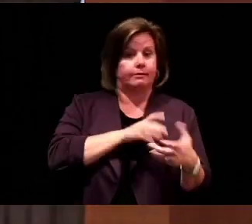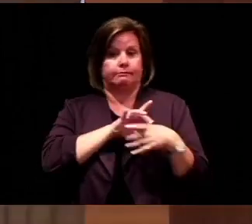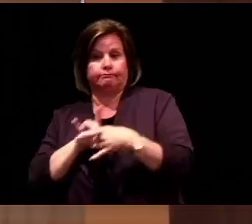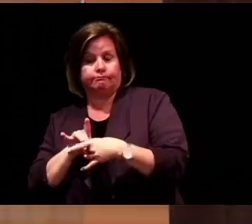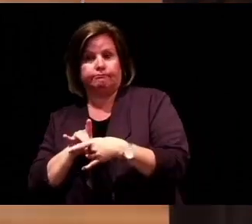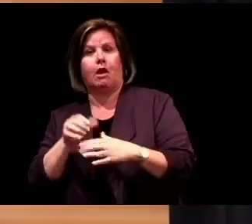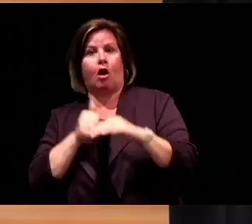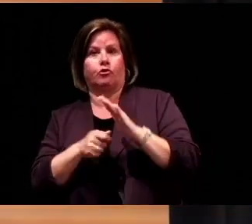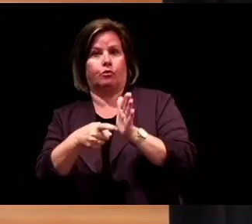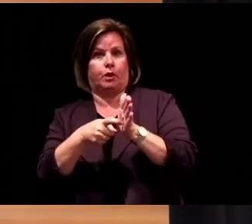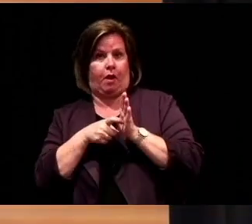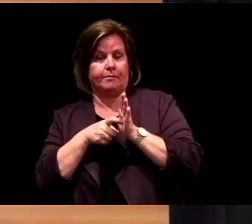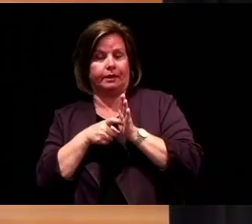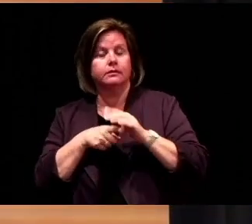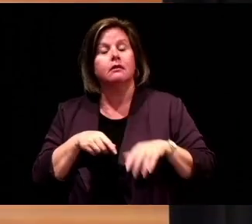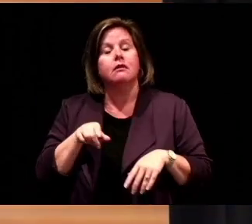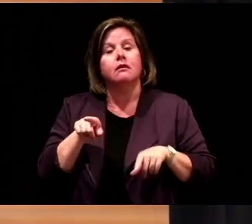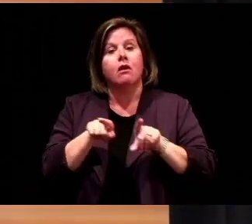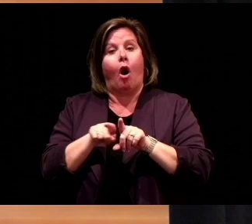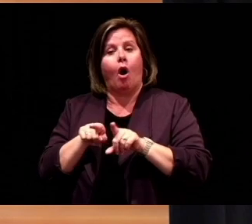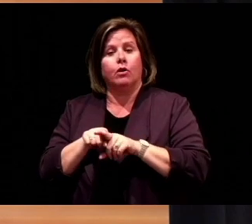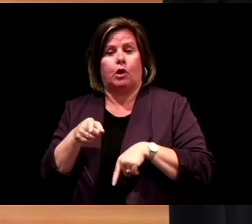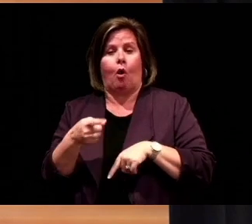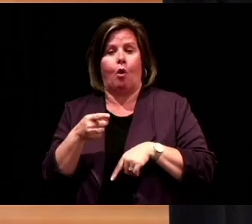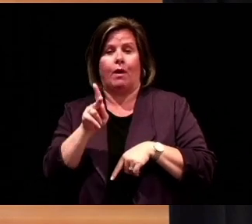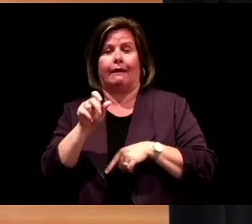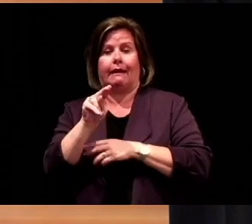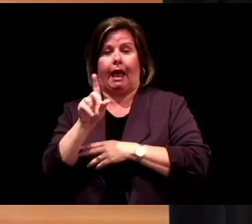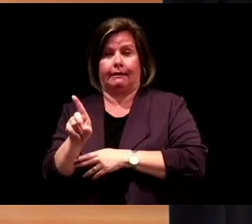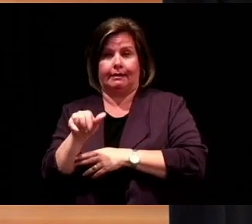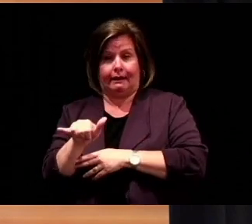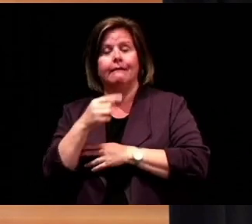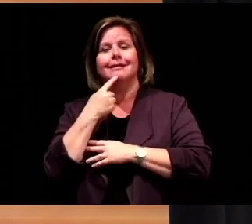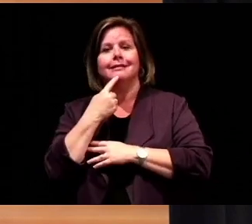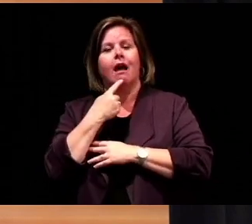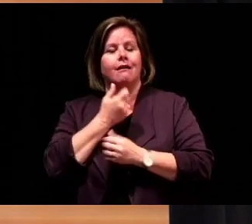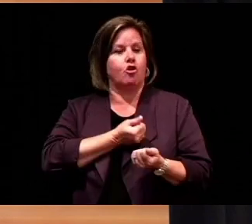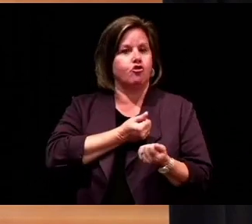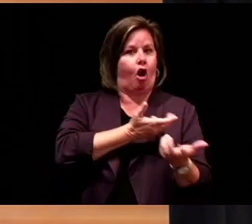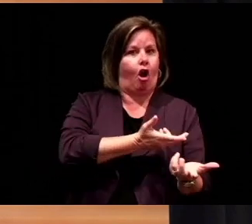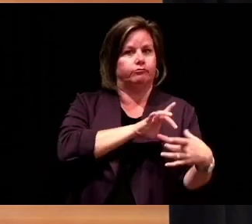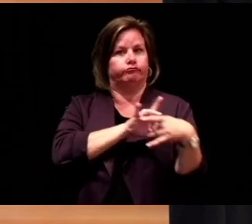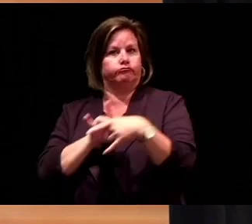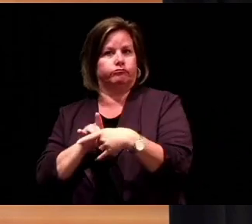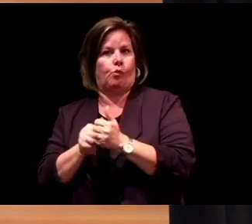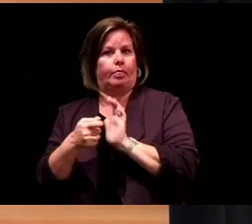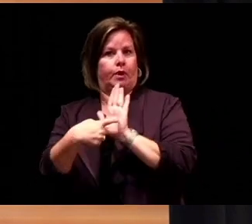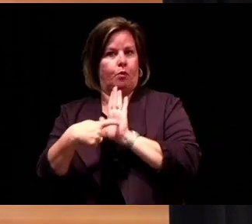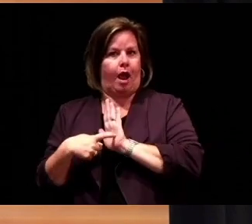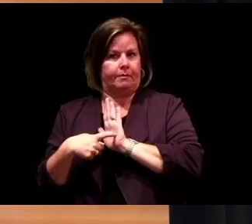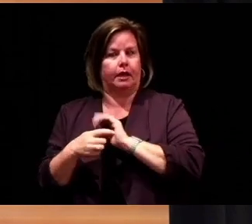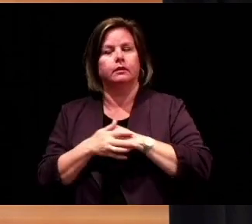2 questions raised. Should disparate impact be recognized under the Fair Housing Act? And number 2, what should the standard be? They granted